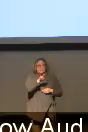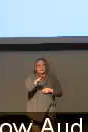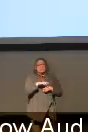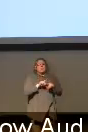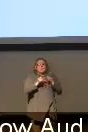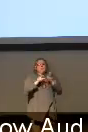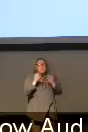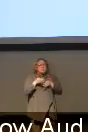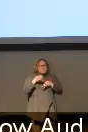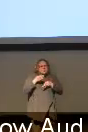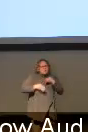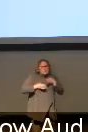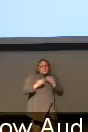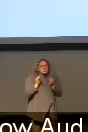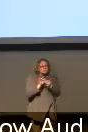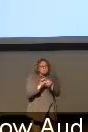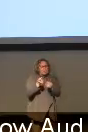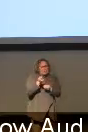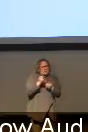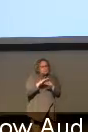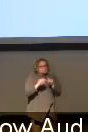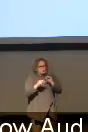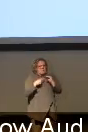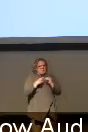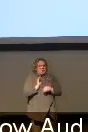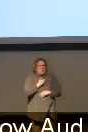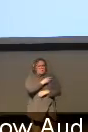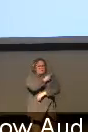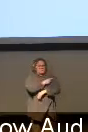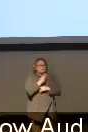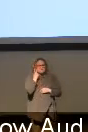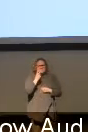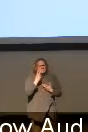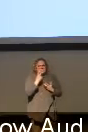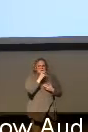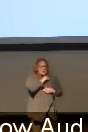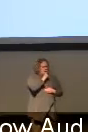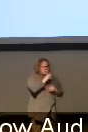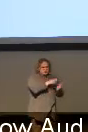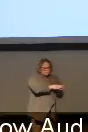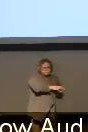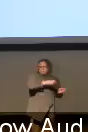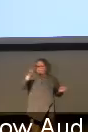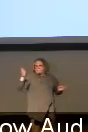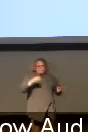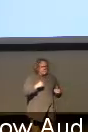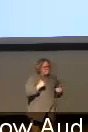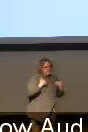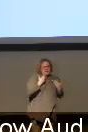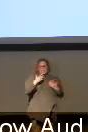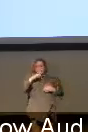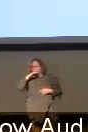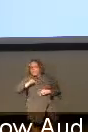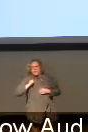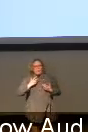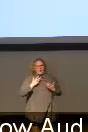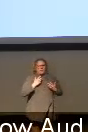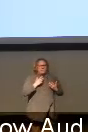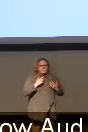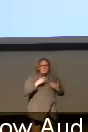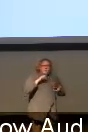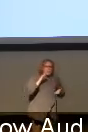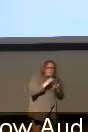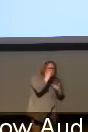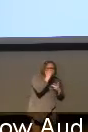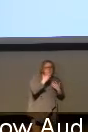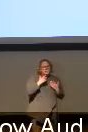these patients. We saw the very old and the very young, suspected and confirmed cases, the critically ill to those less ill.